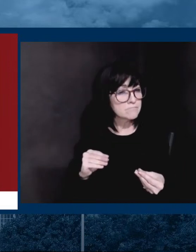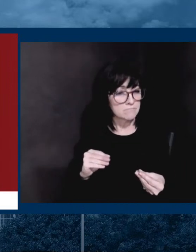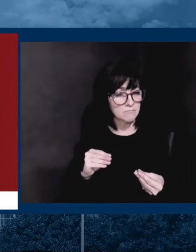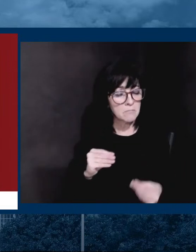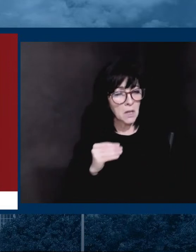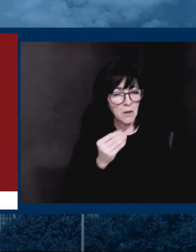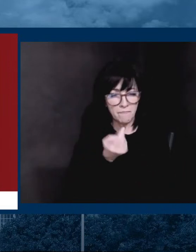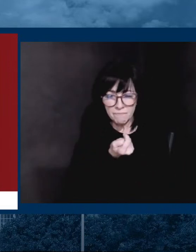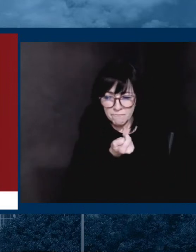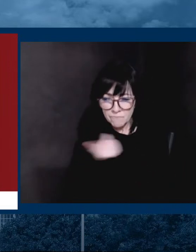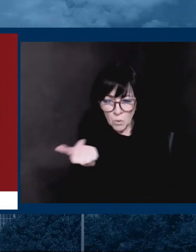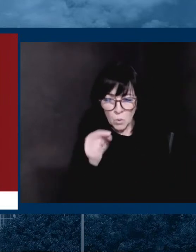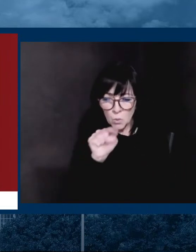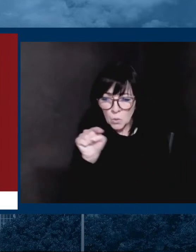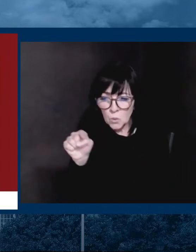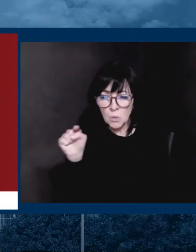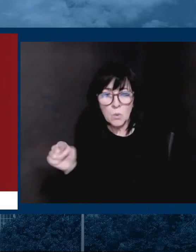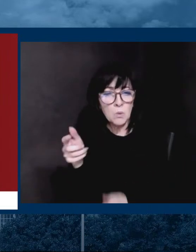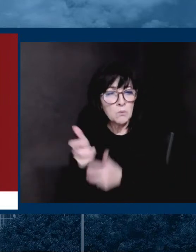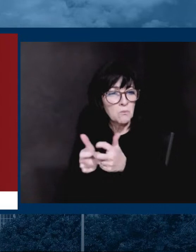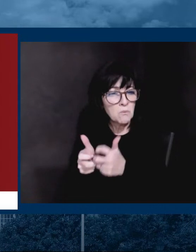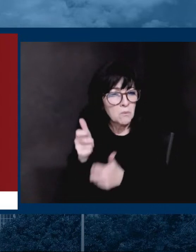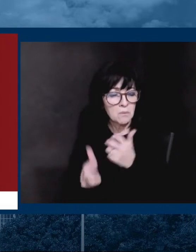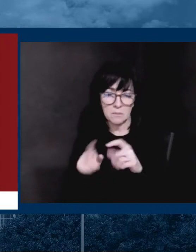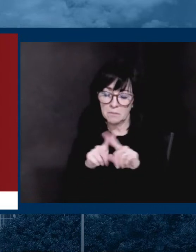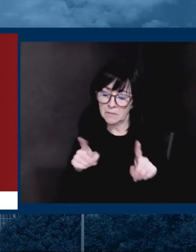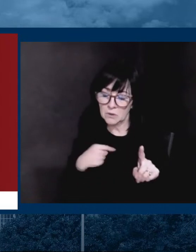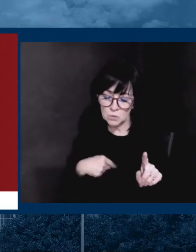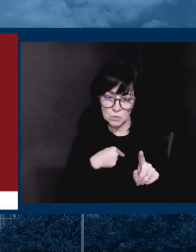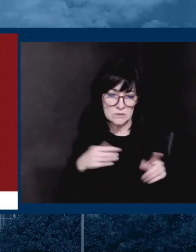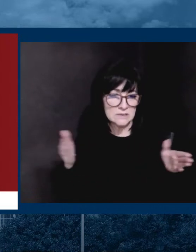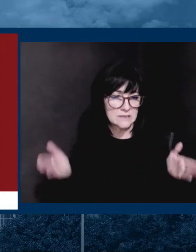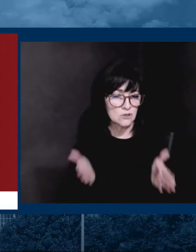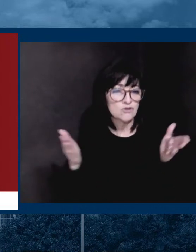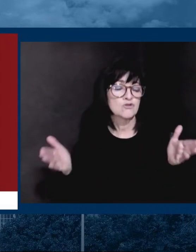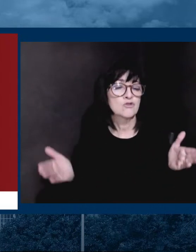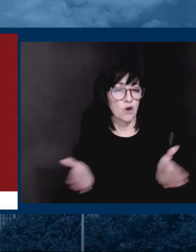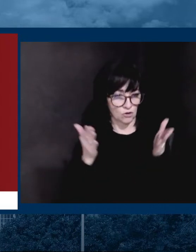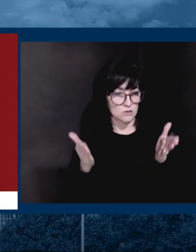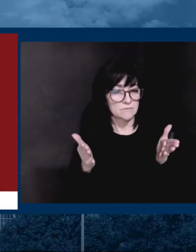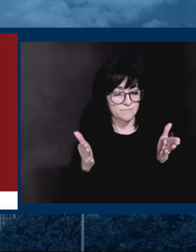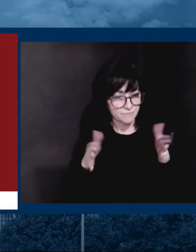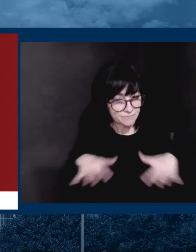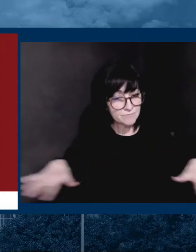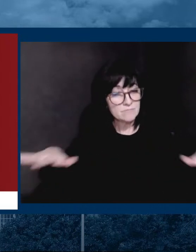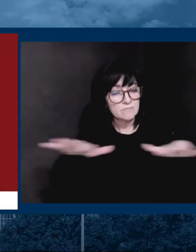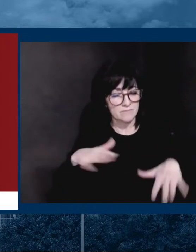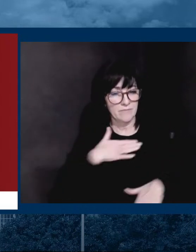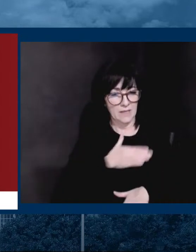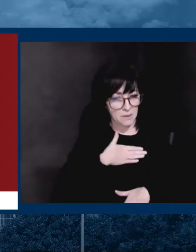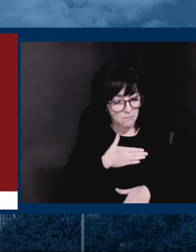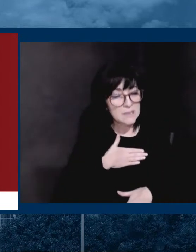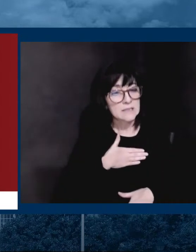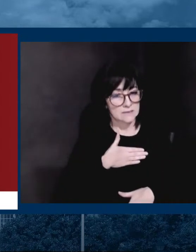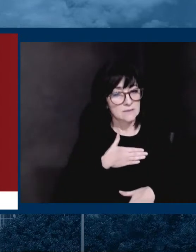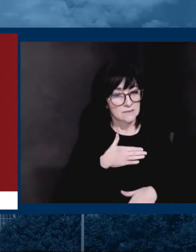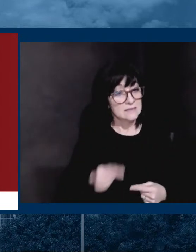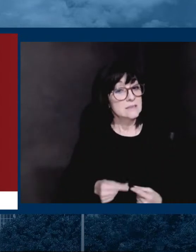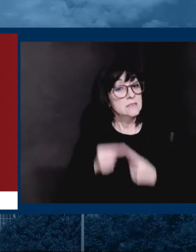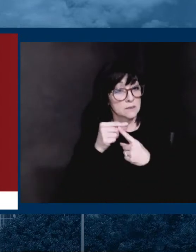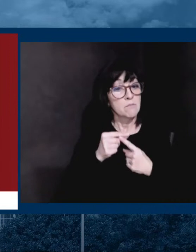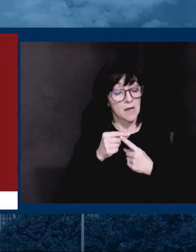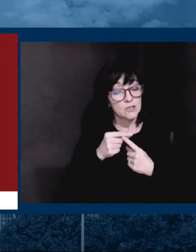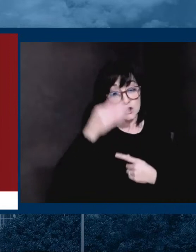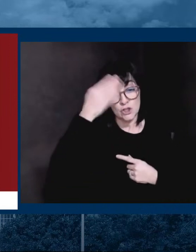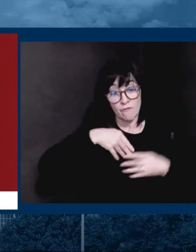have, but we would encourage all of it, particularly those frontline workers, to make sure that you get your vaccine and take advantage of the